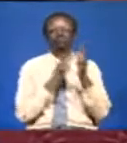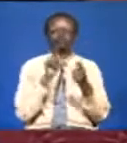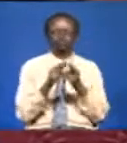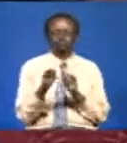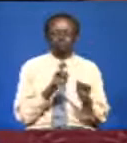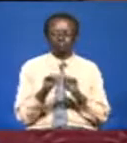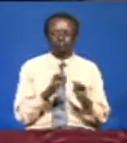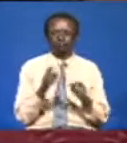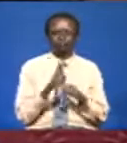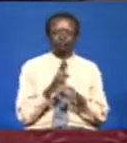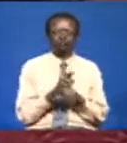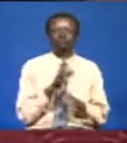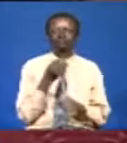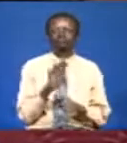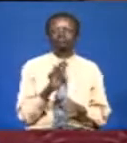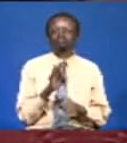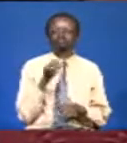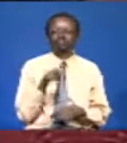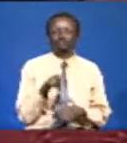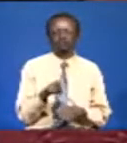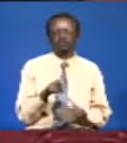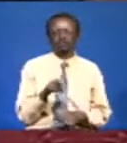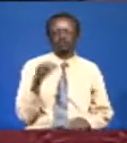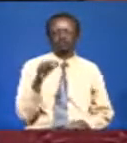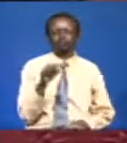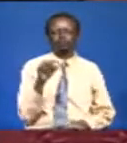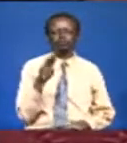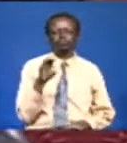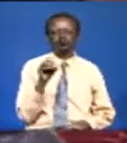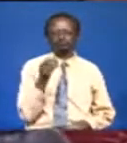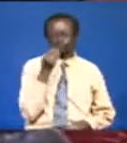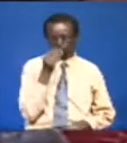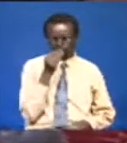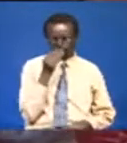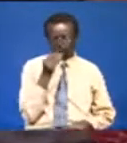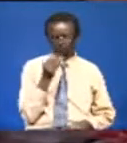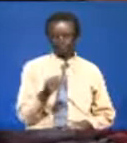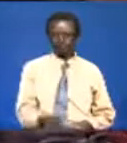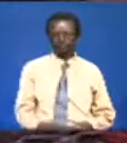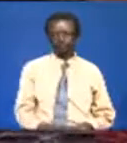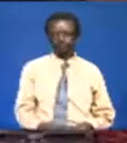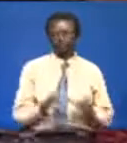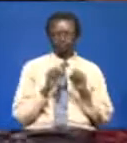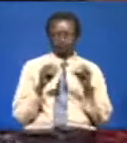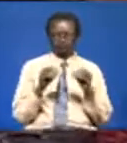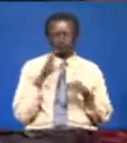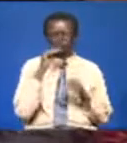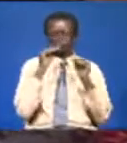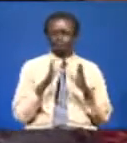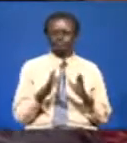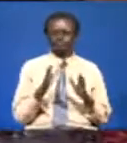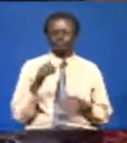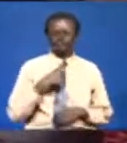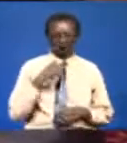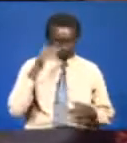the use of this genetically modified food. So, Mr. Speaker, I do